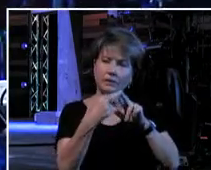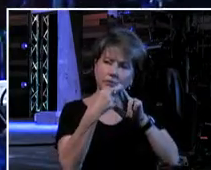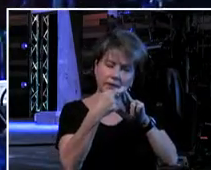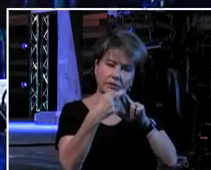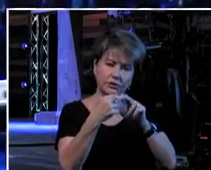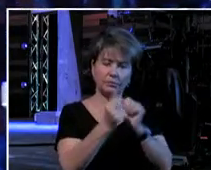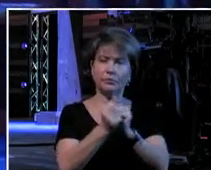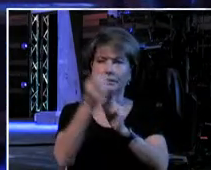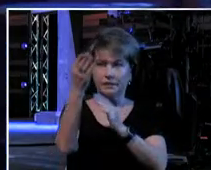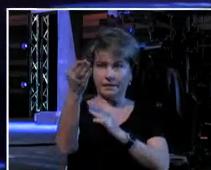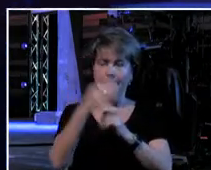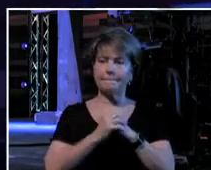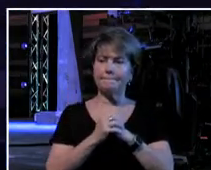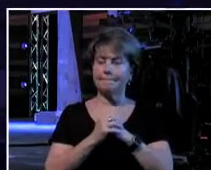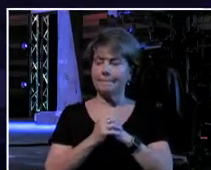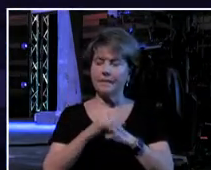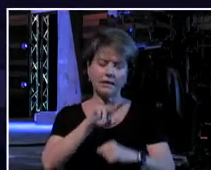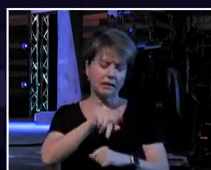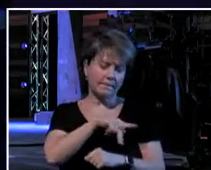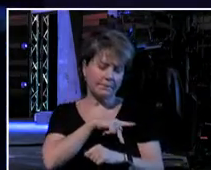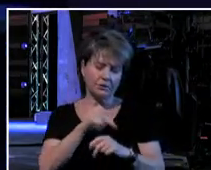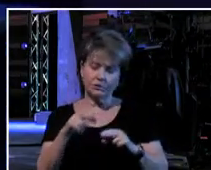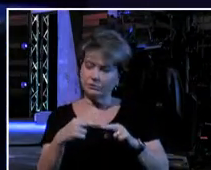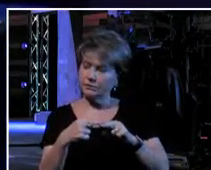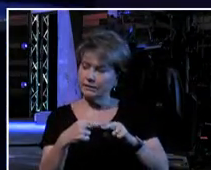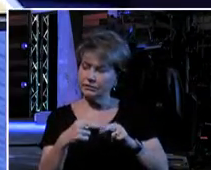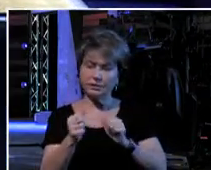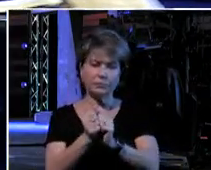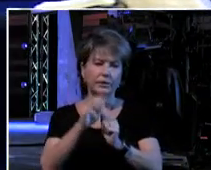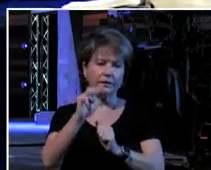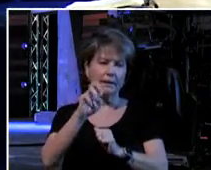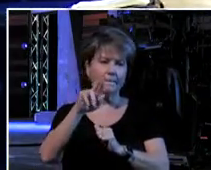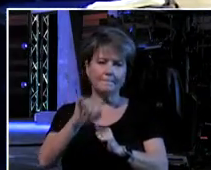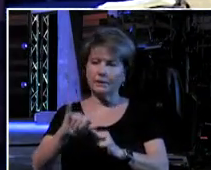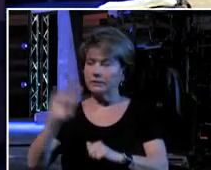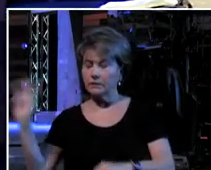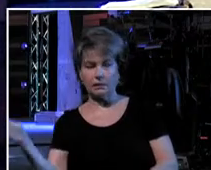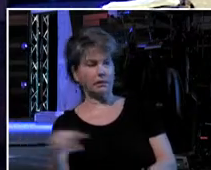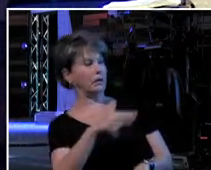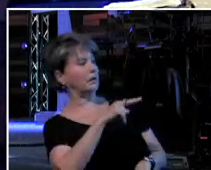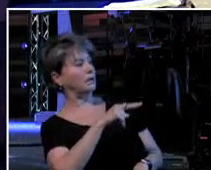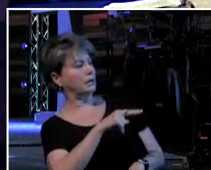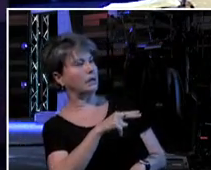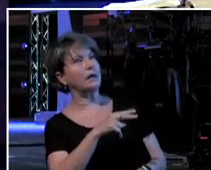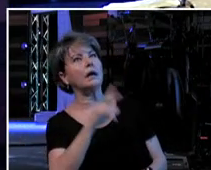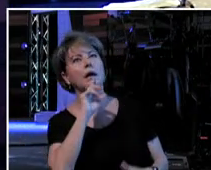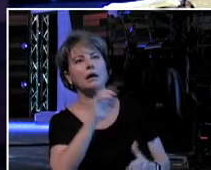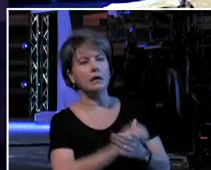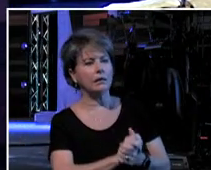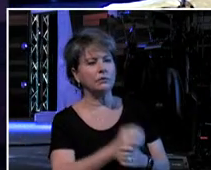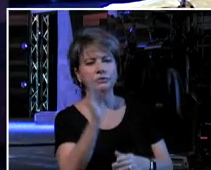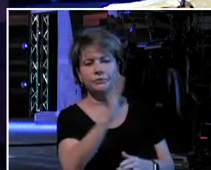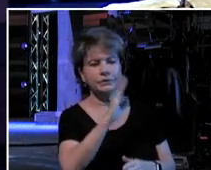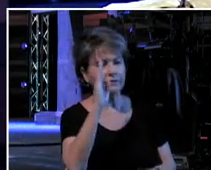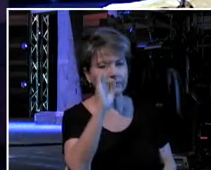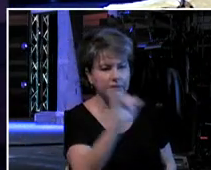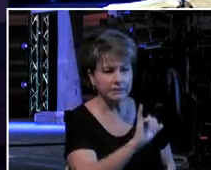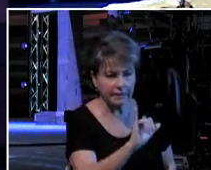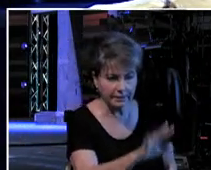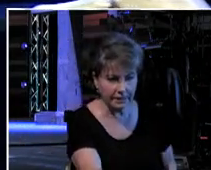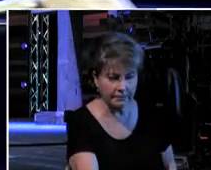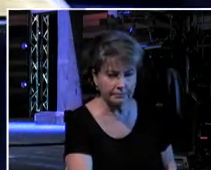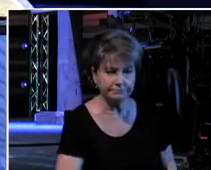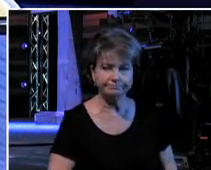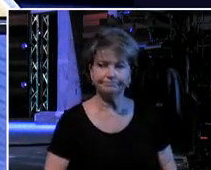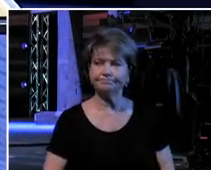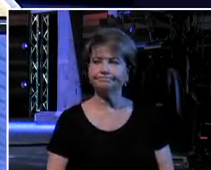him. Hers was very personal, and she turned back, and she got it, and she believed, and she never was the same. With the disciples,